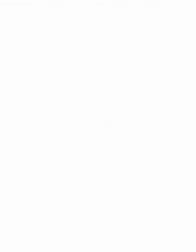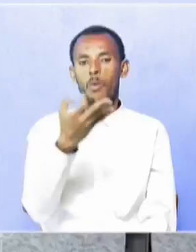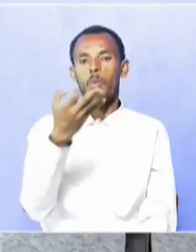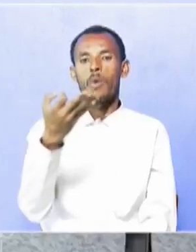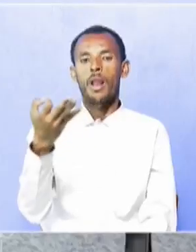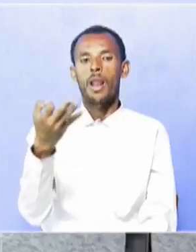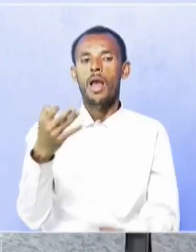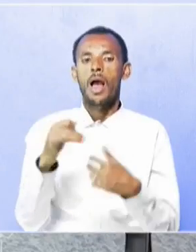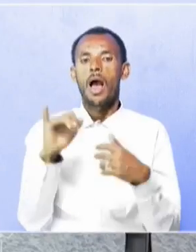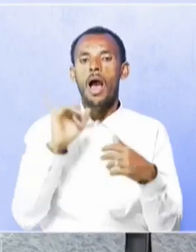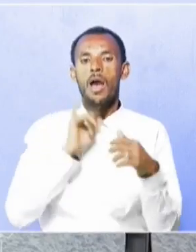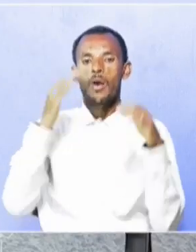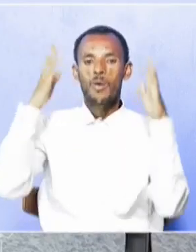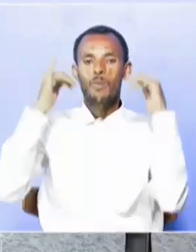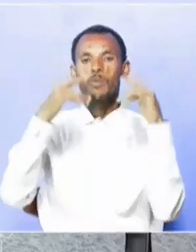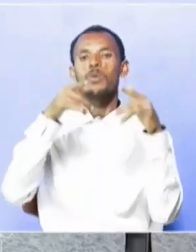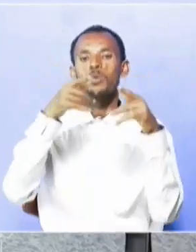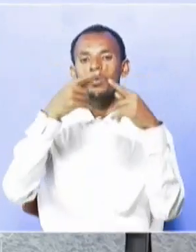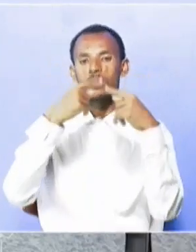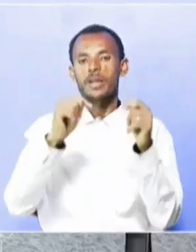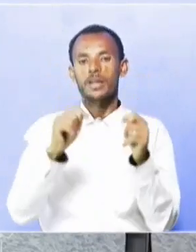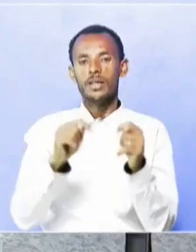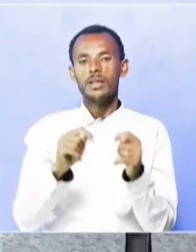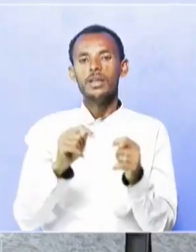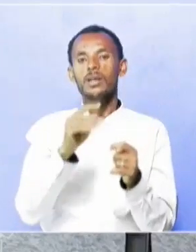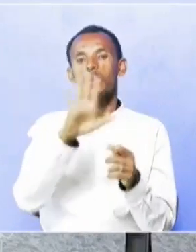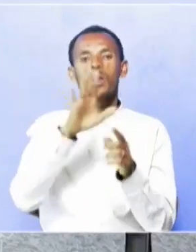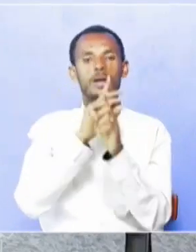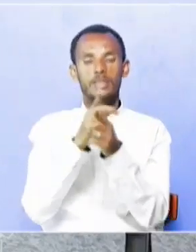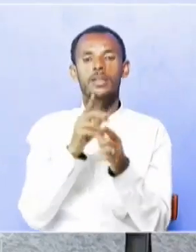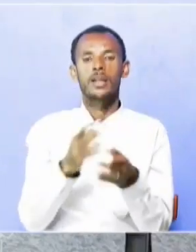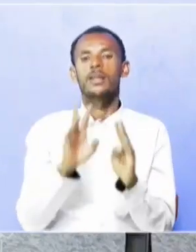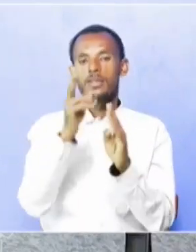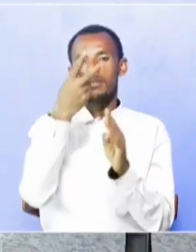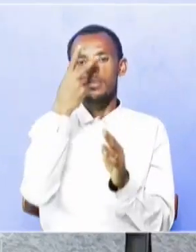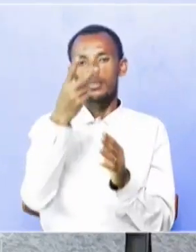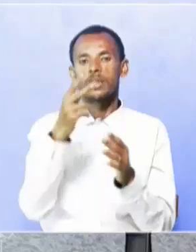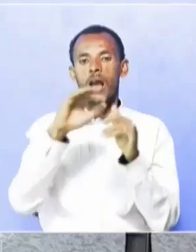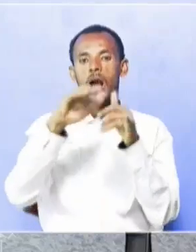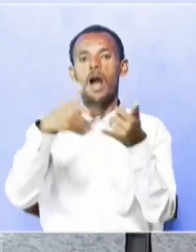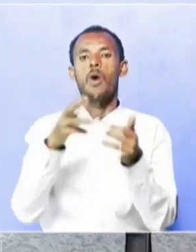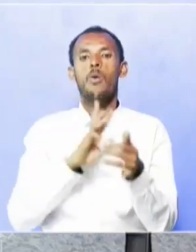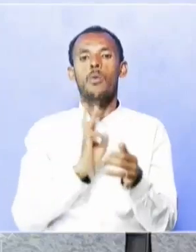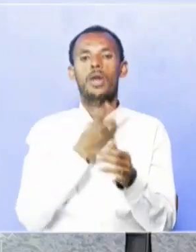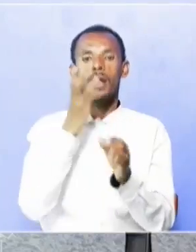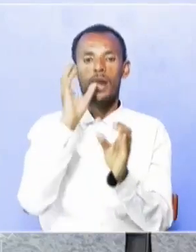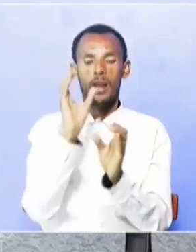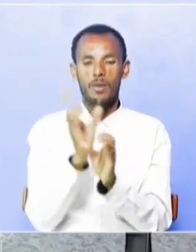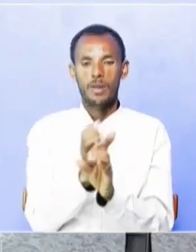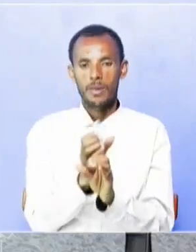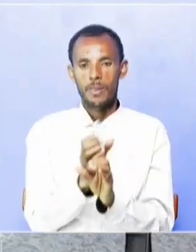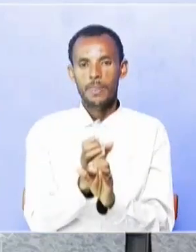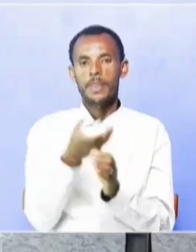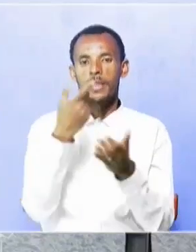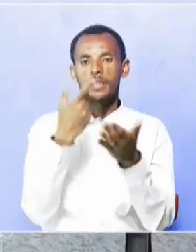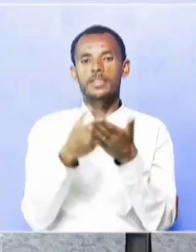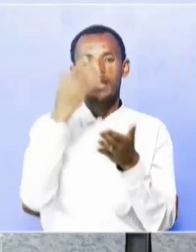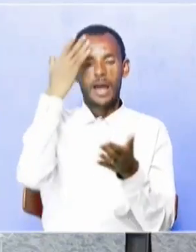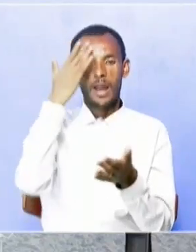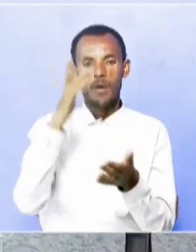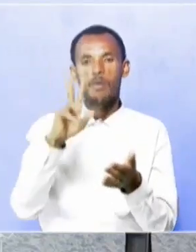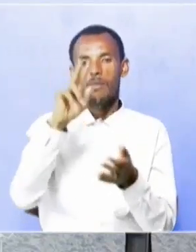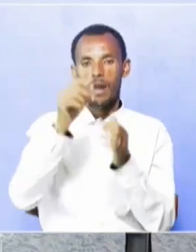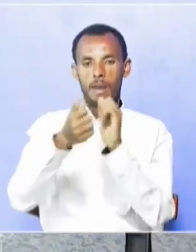Well, I hope you tried your own answer. Let's see how we can calculate these